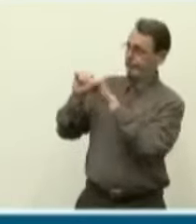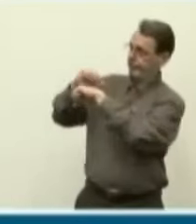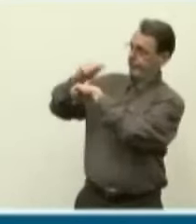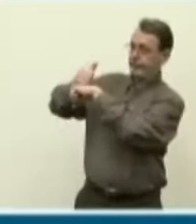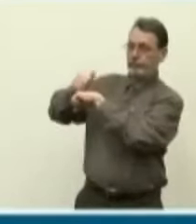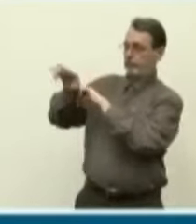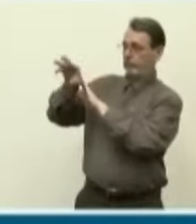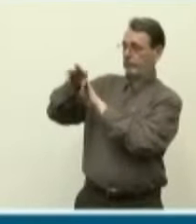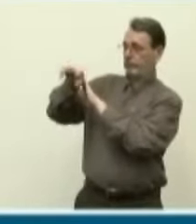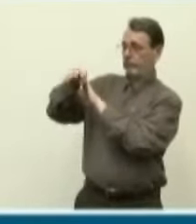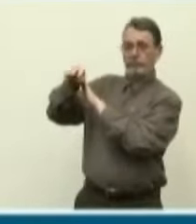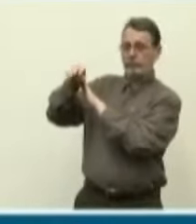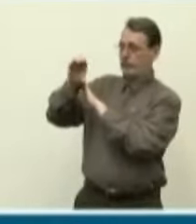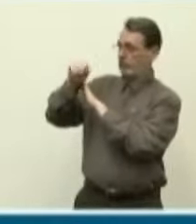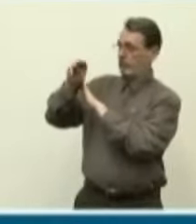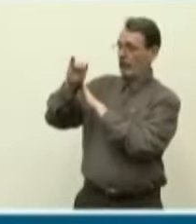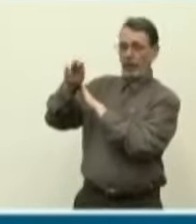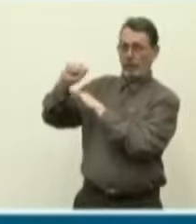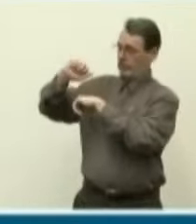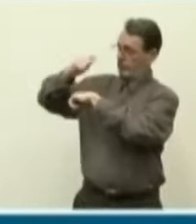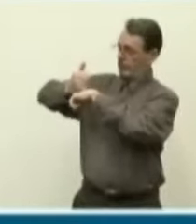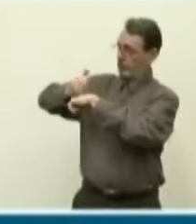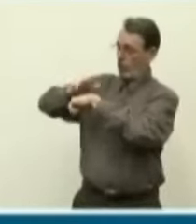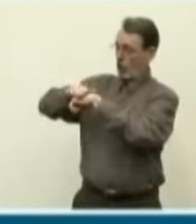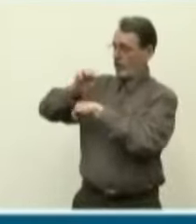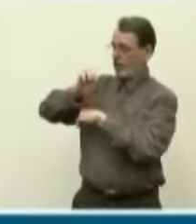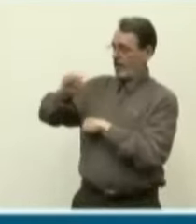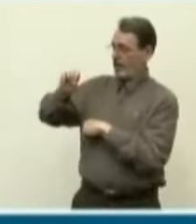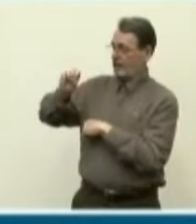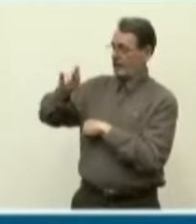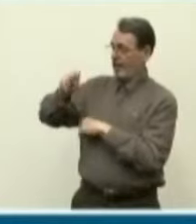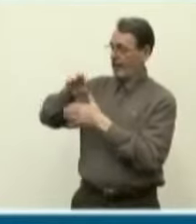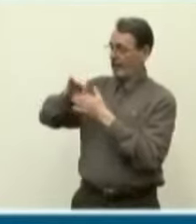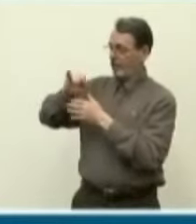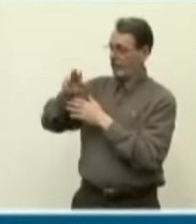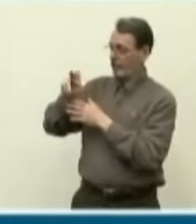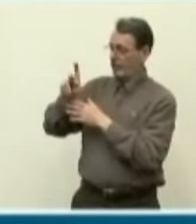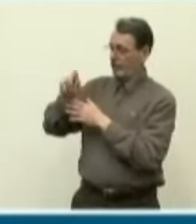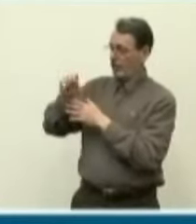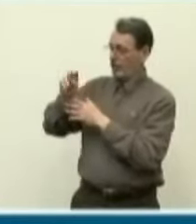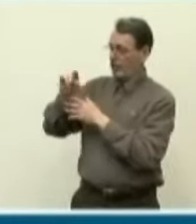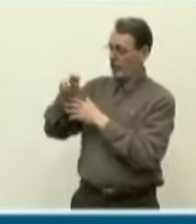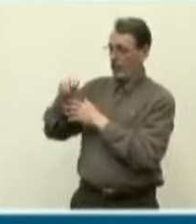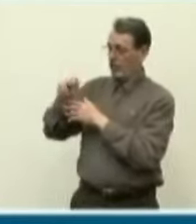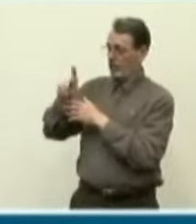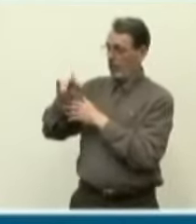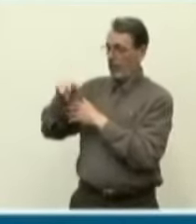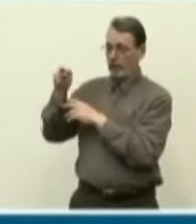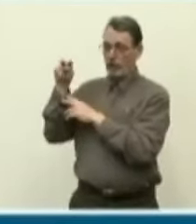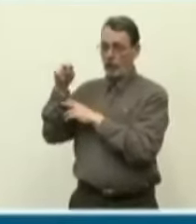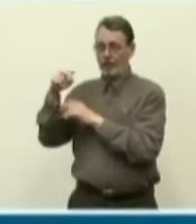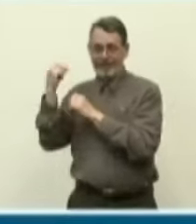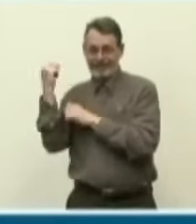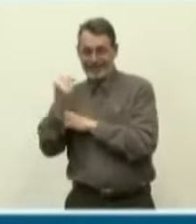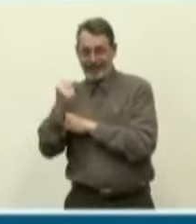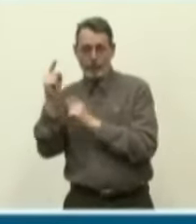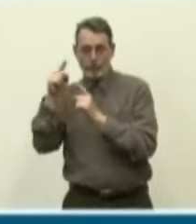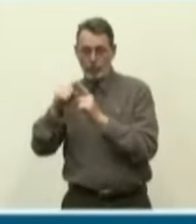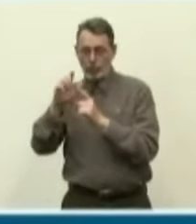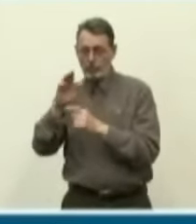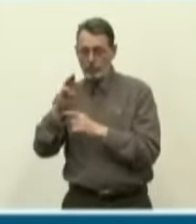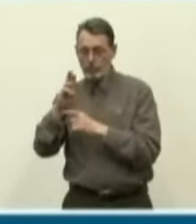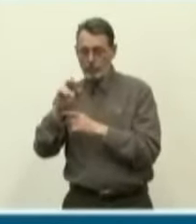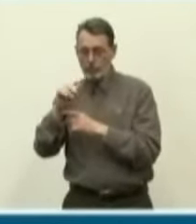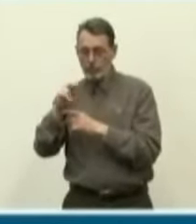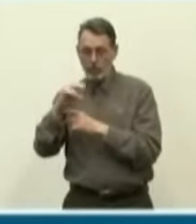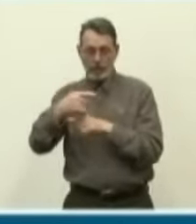camera. The camera is fixed on the east side of Jack London Alley, facing south towards Brandon Street. The T